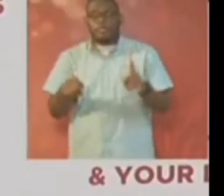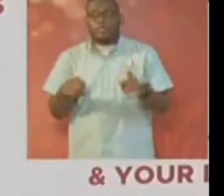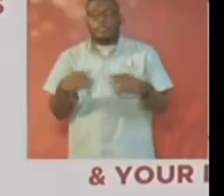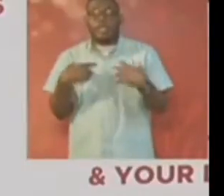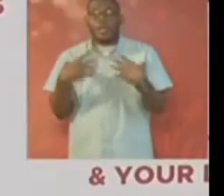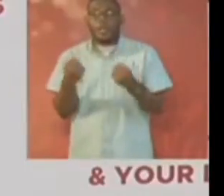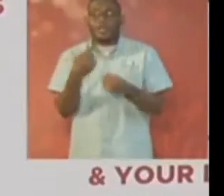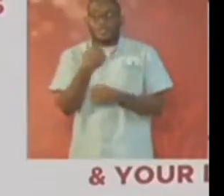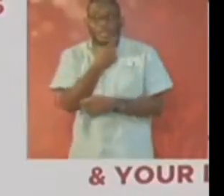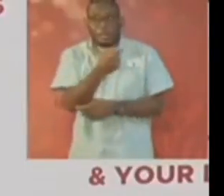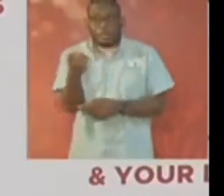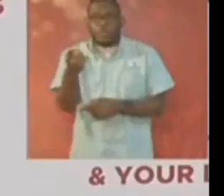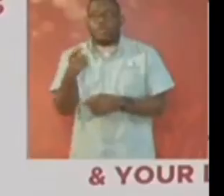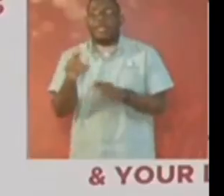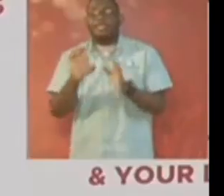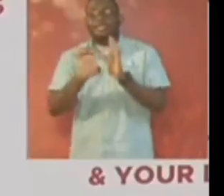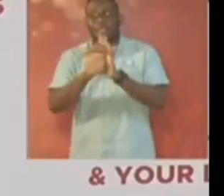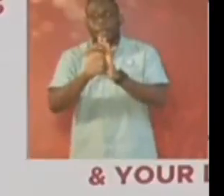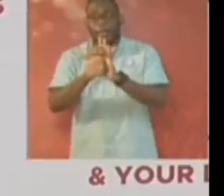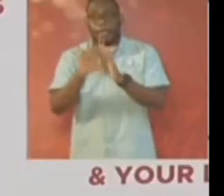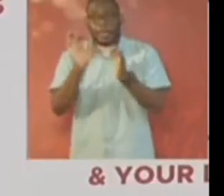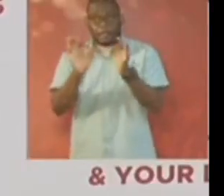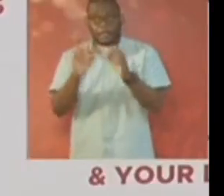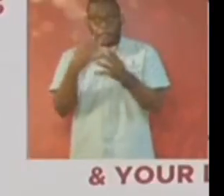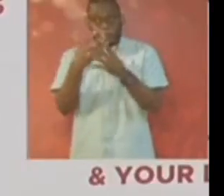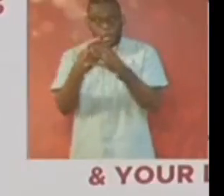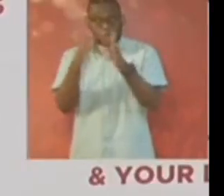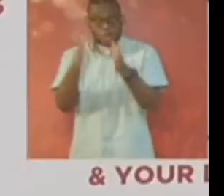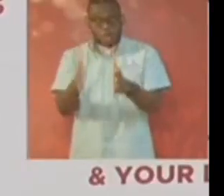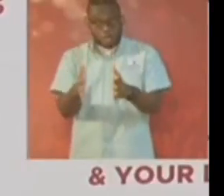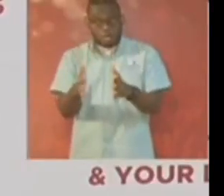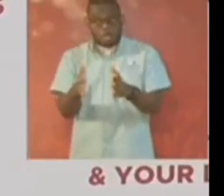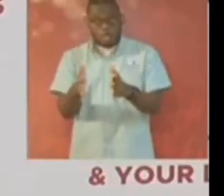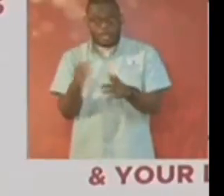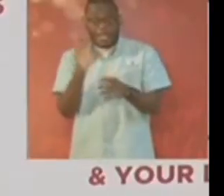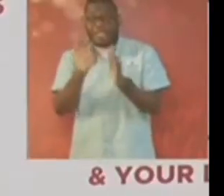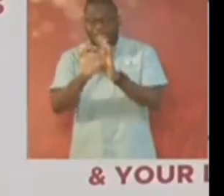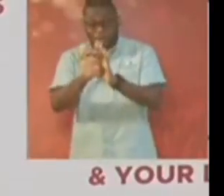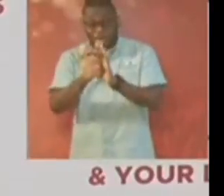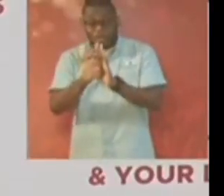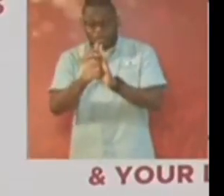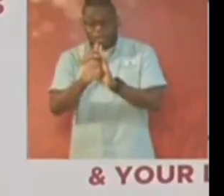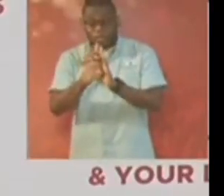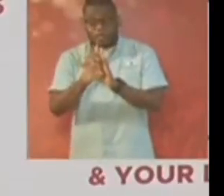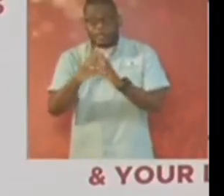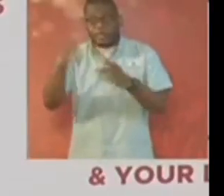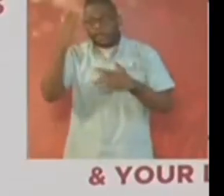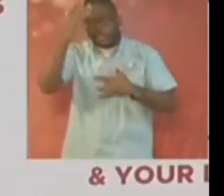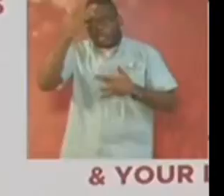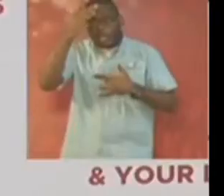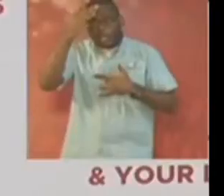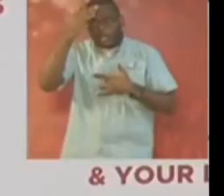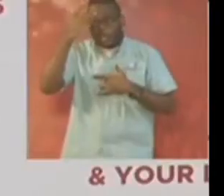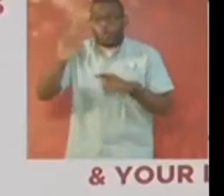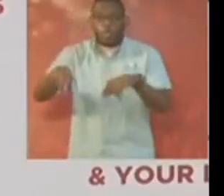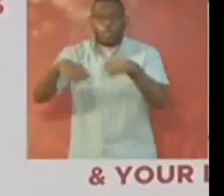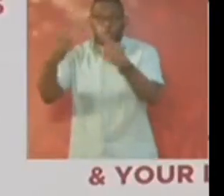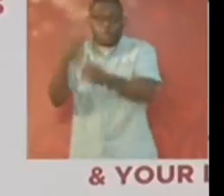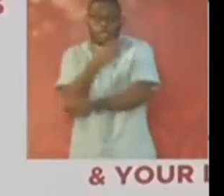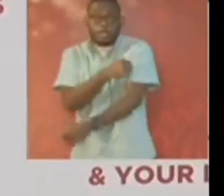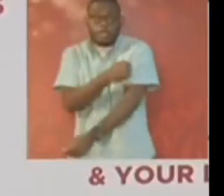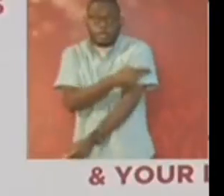for example, a prisoner is requiring care, that is hospitalization for a